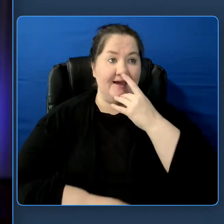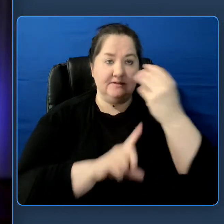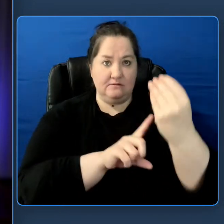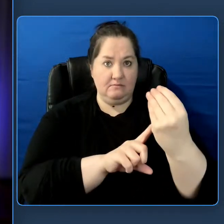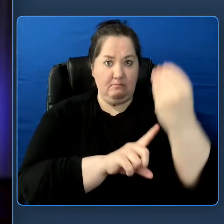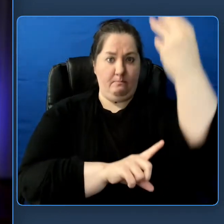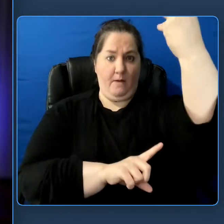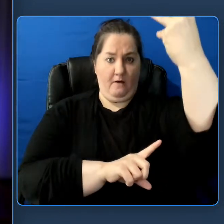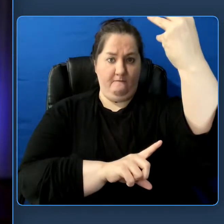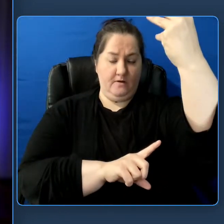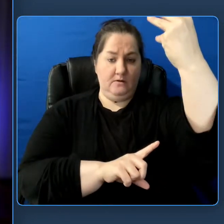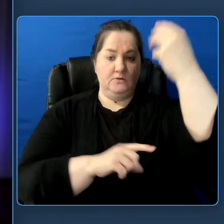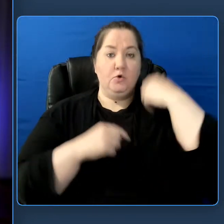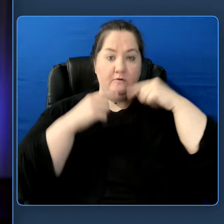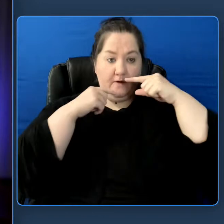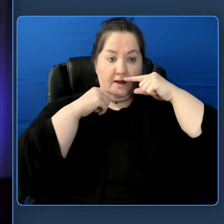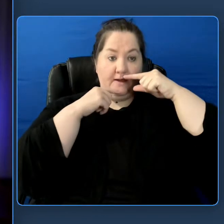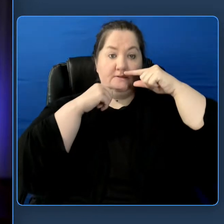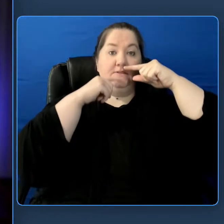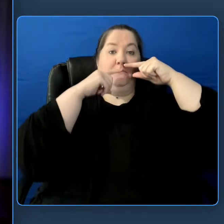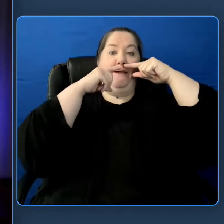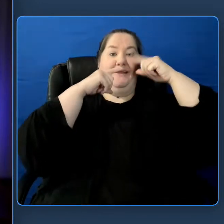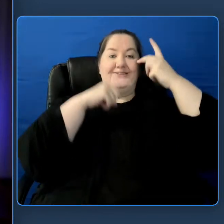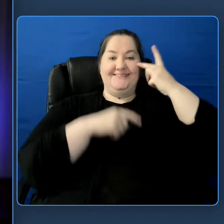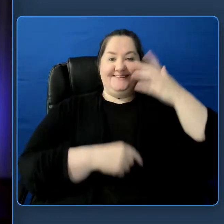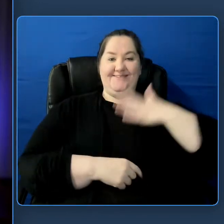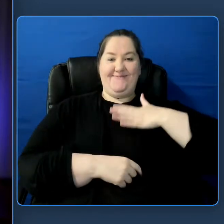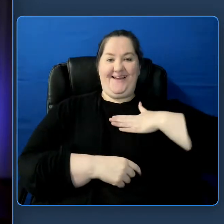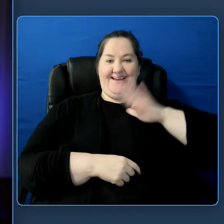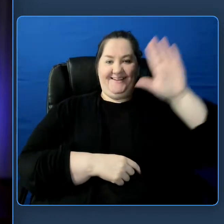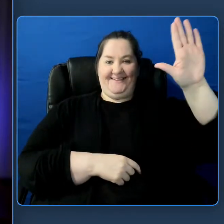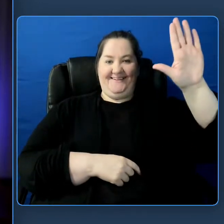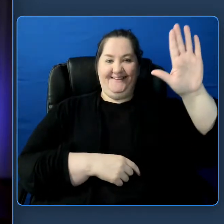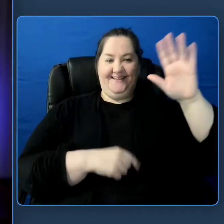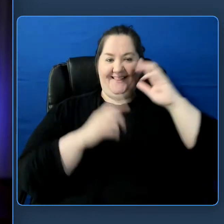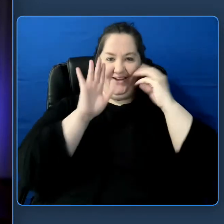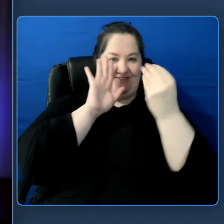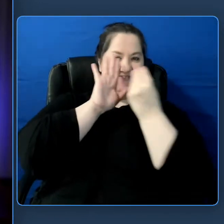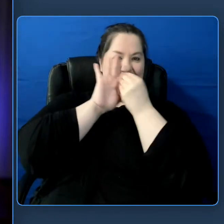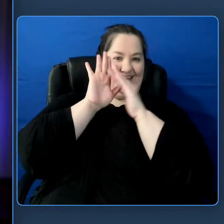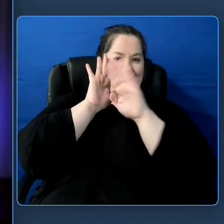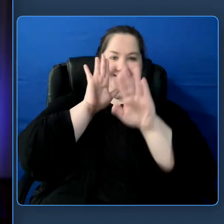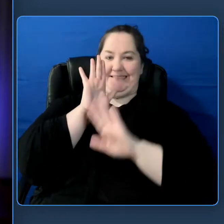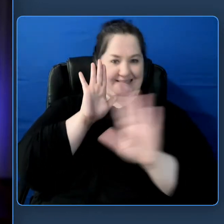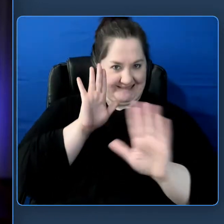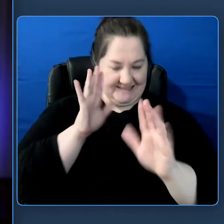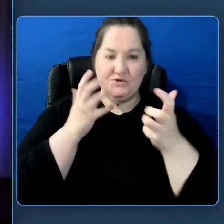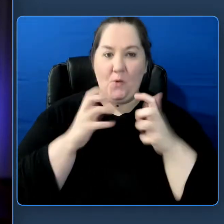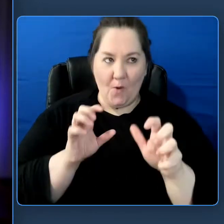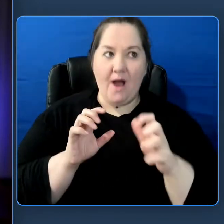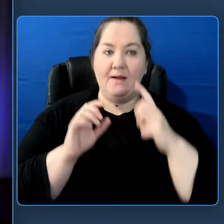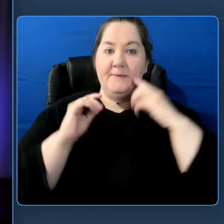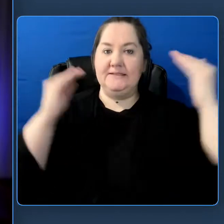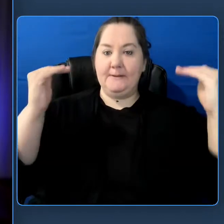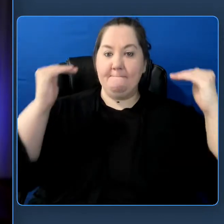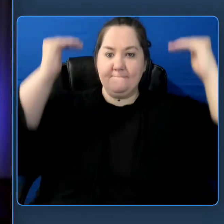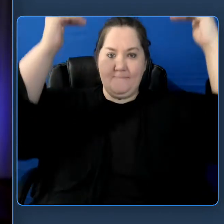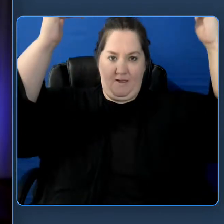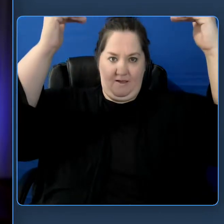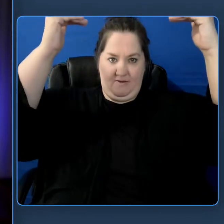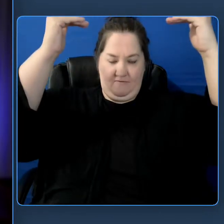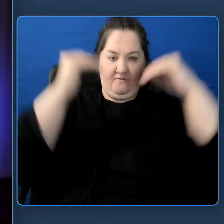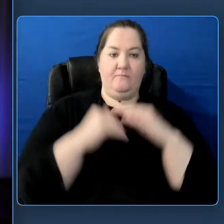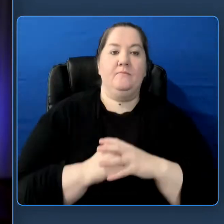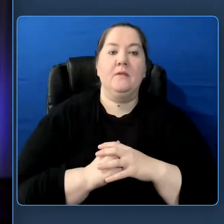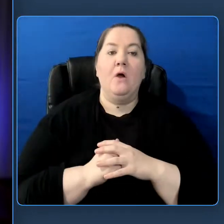So, like, for example, if I tilt my head back, there it is. That's the dreaded reflection, and you don't want that. The other thing is, as